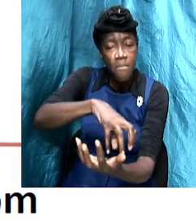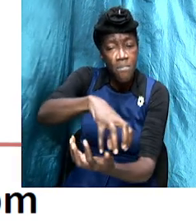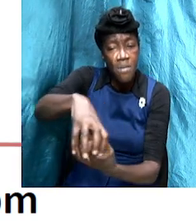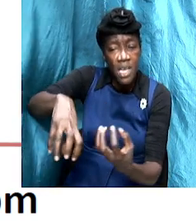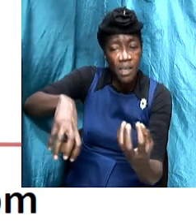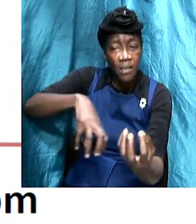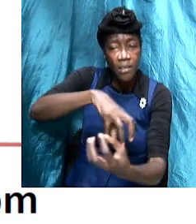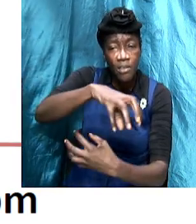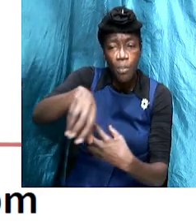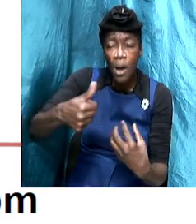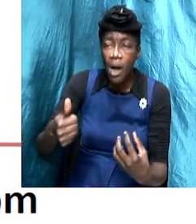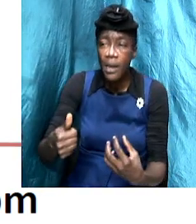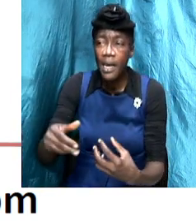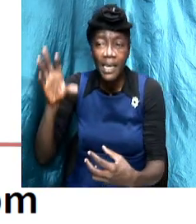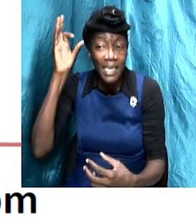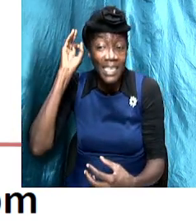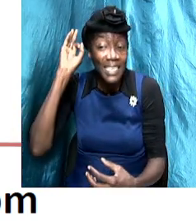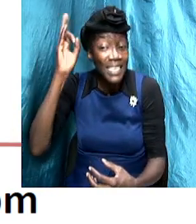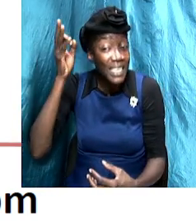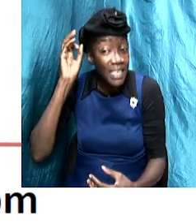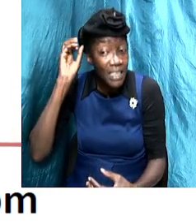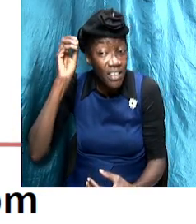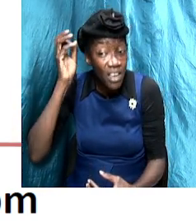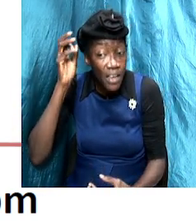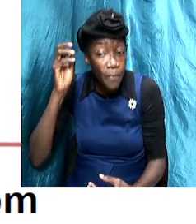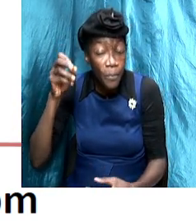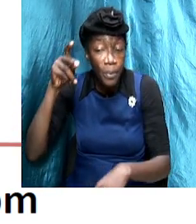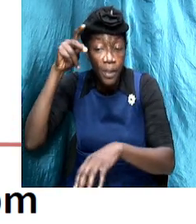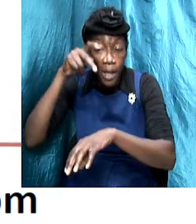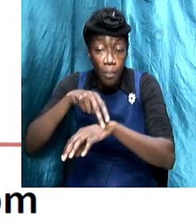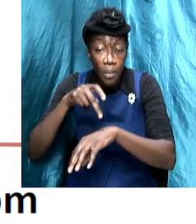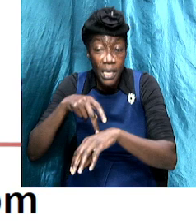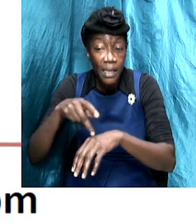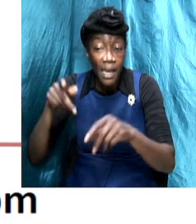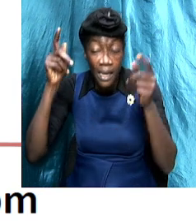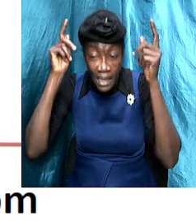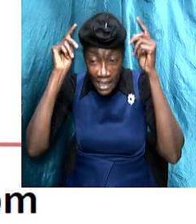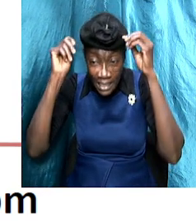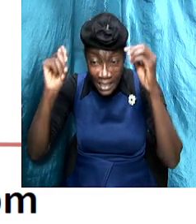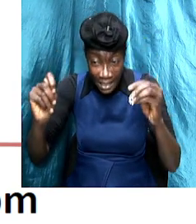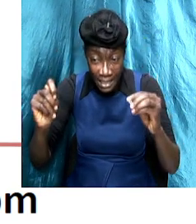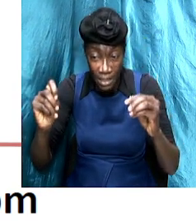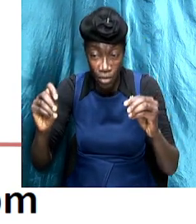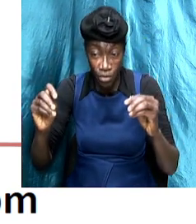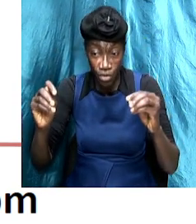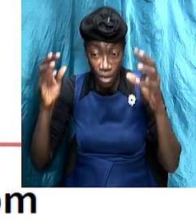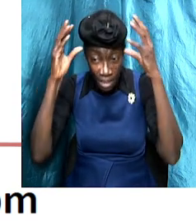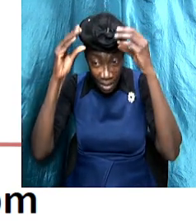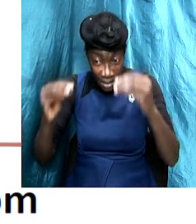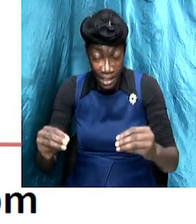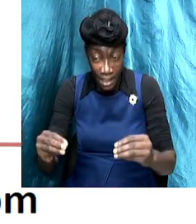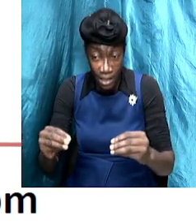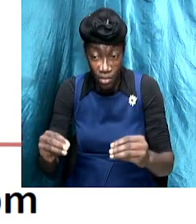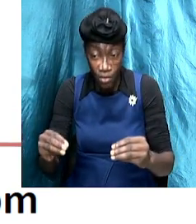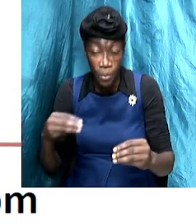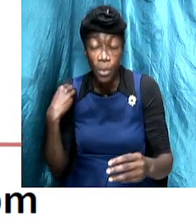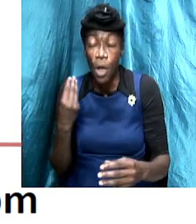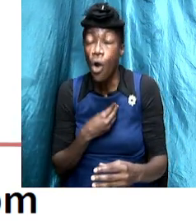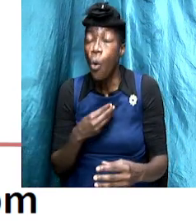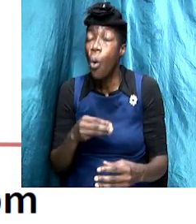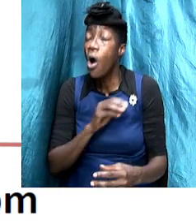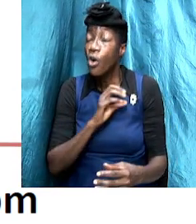Peter actually taught, talking about our heritage. And don't worry, we're still talking about what we believe as apostolics, our Christian